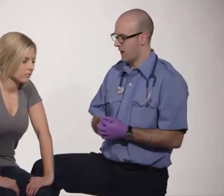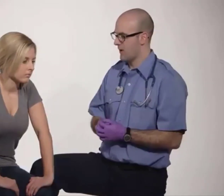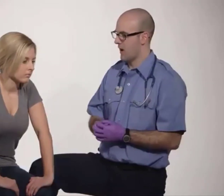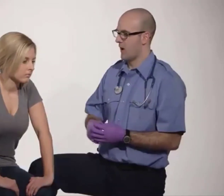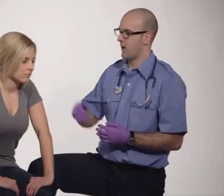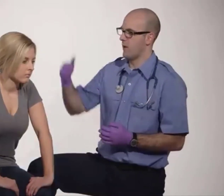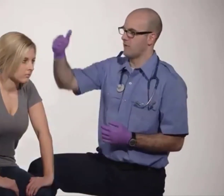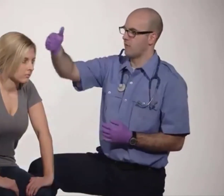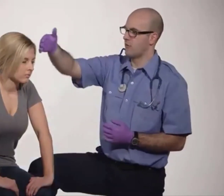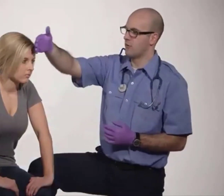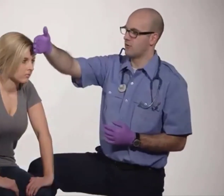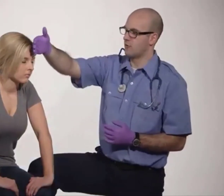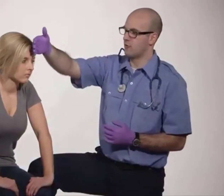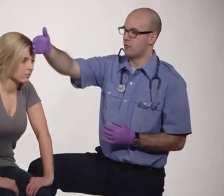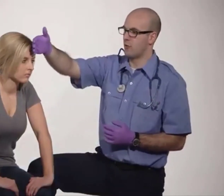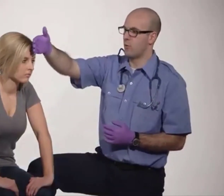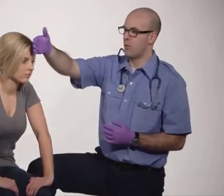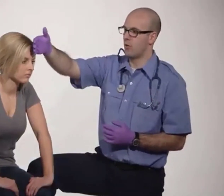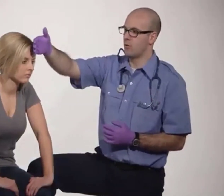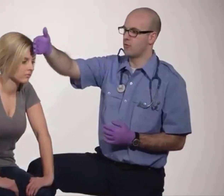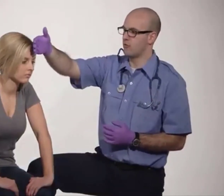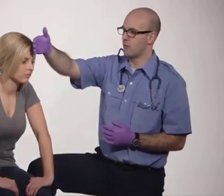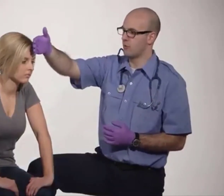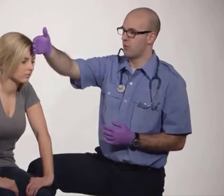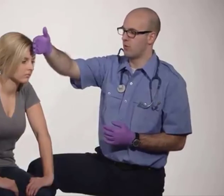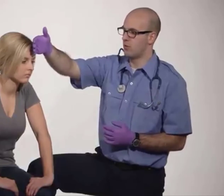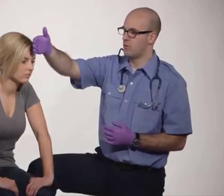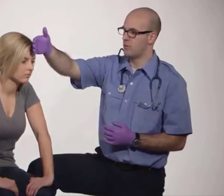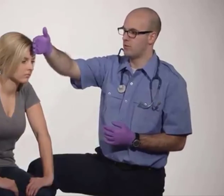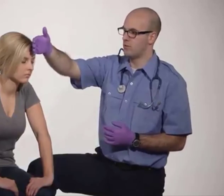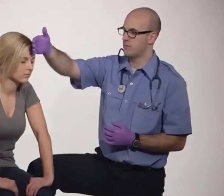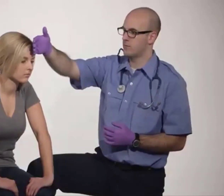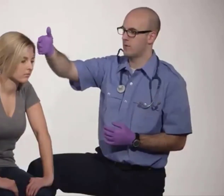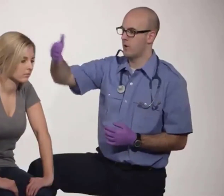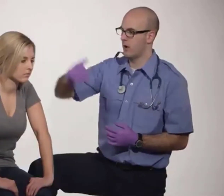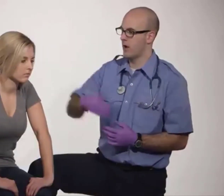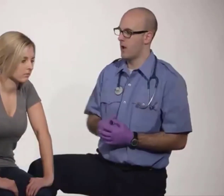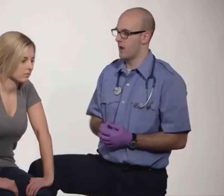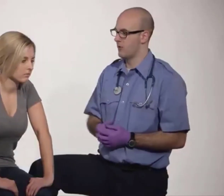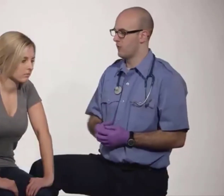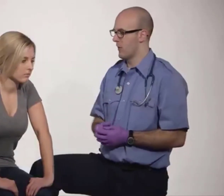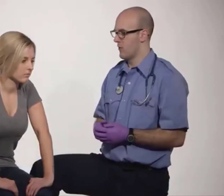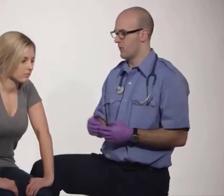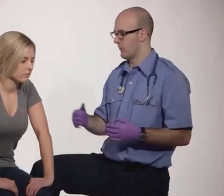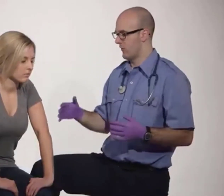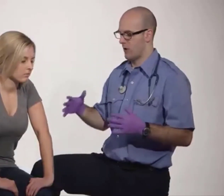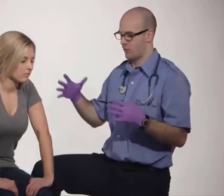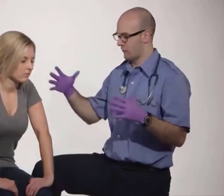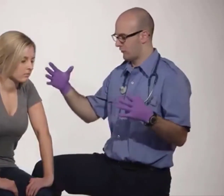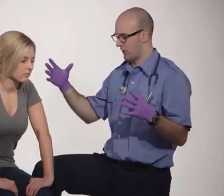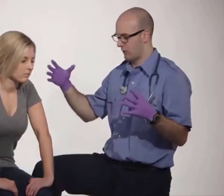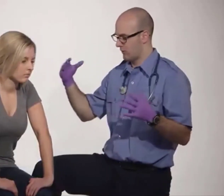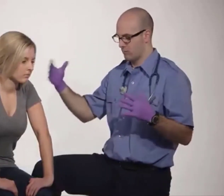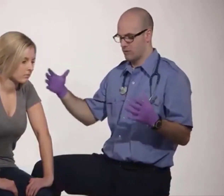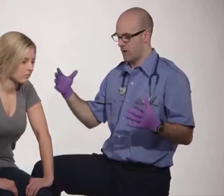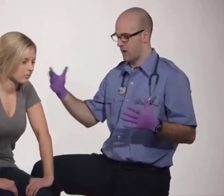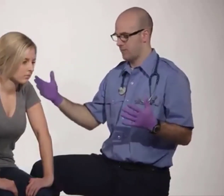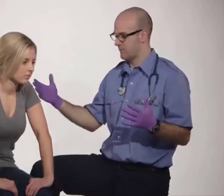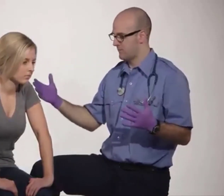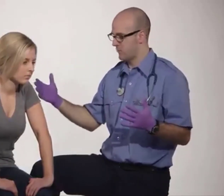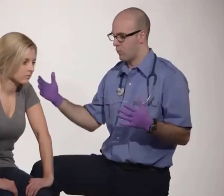Okay. And as I feel it, does she feel warm? Does she feel cold? Normal temperature. Okay. And do I notice, is her